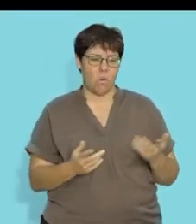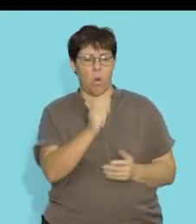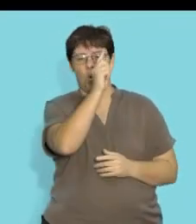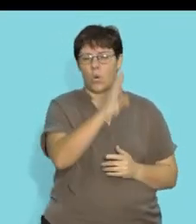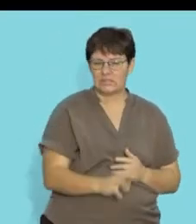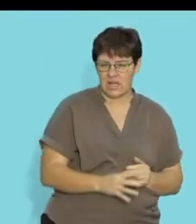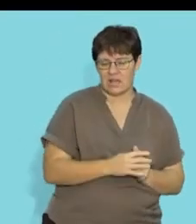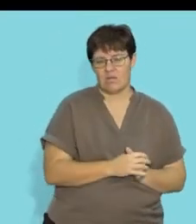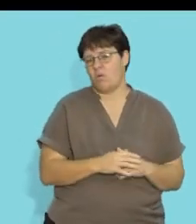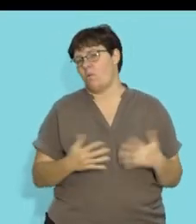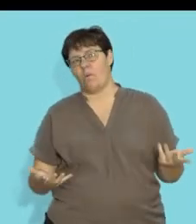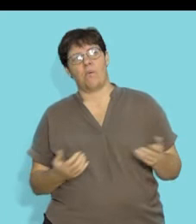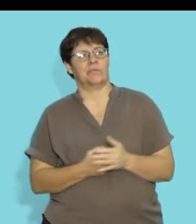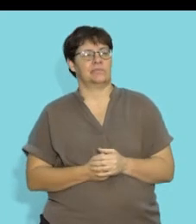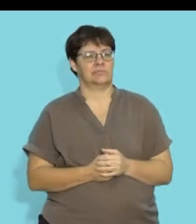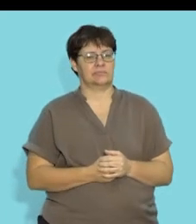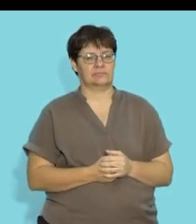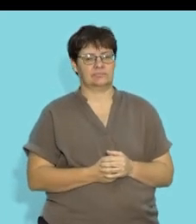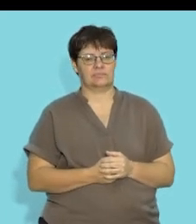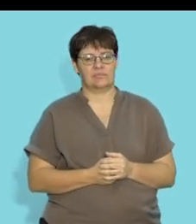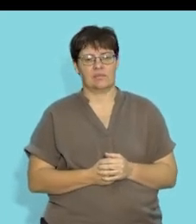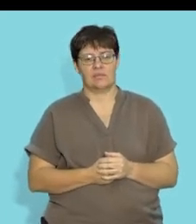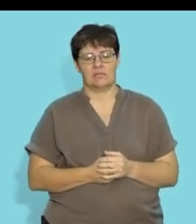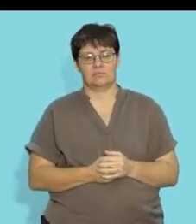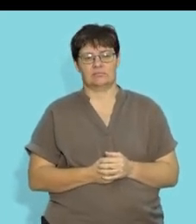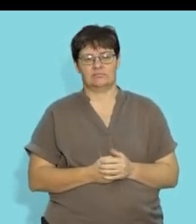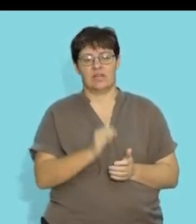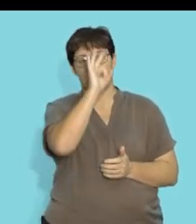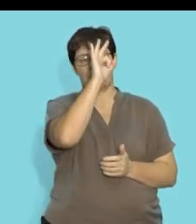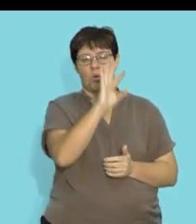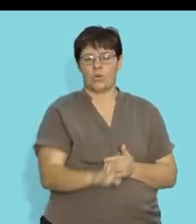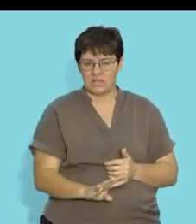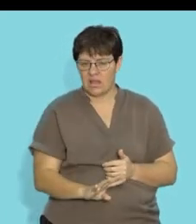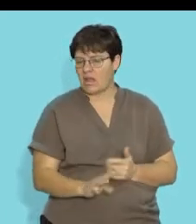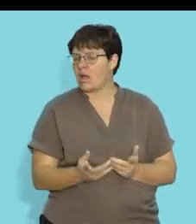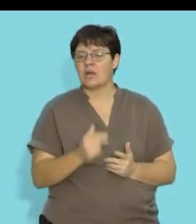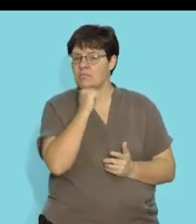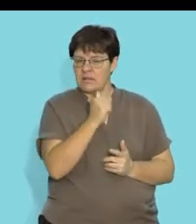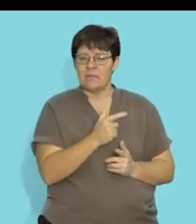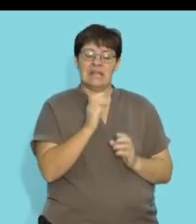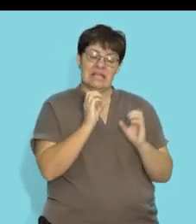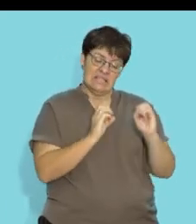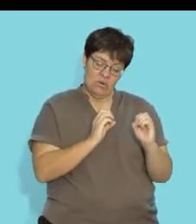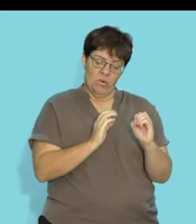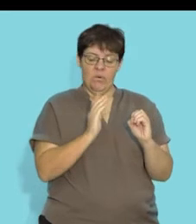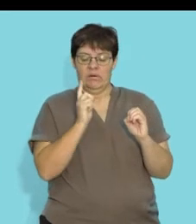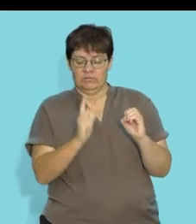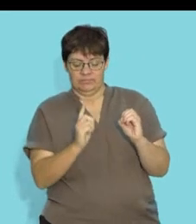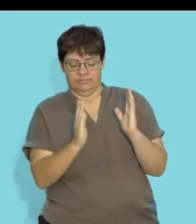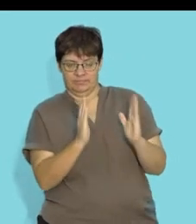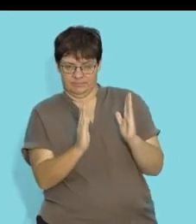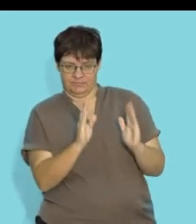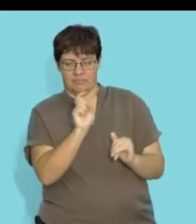half, or it can be a quarter, or it can be 3/4, as long as it is just between